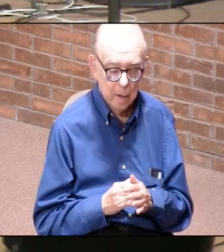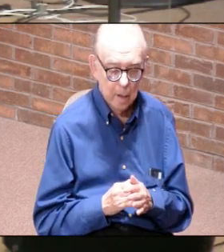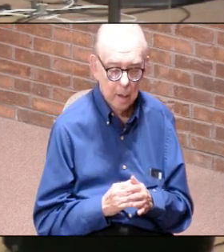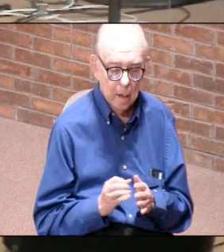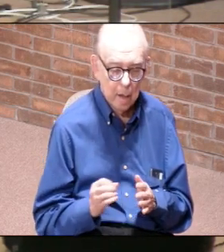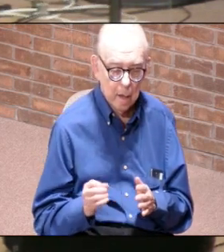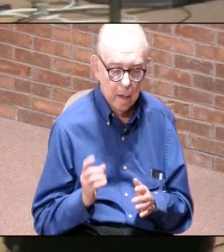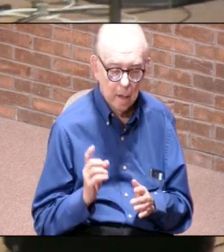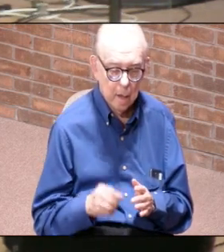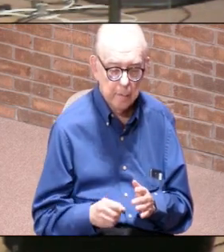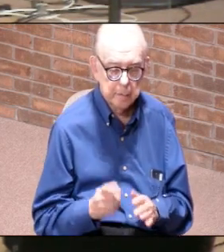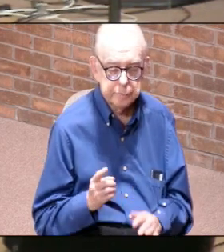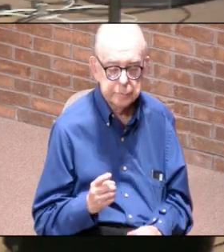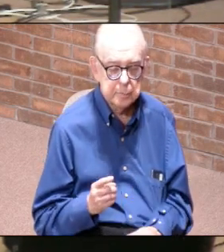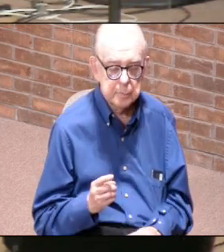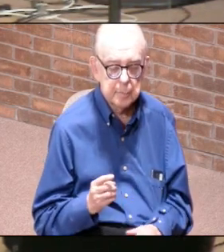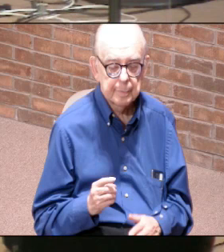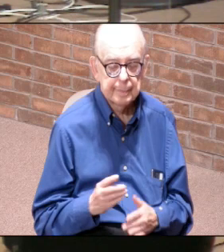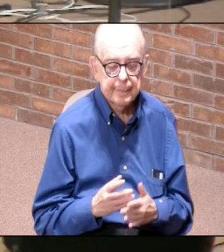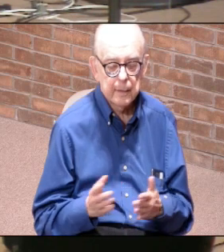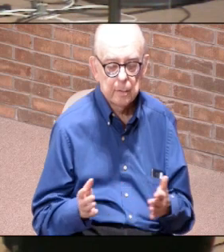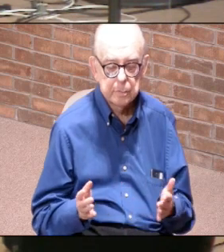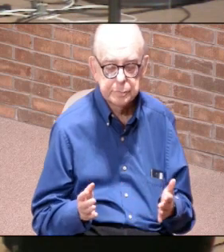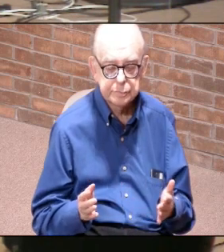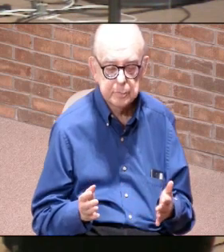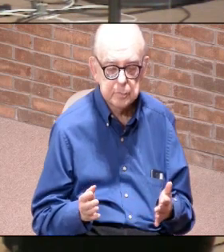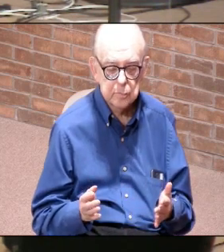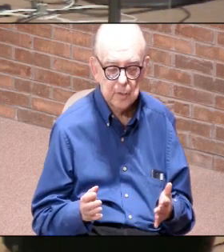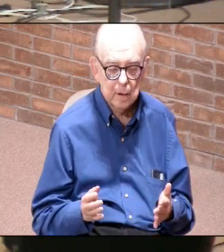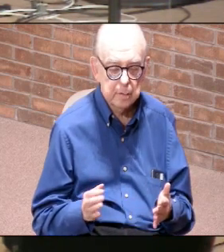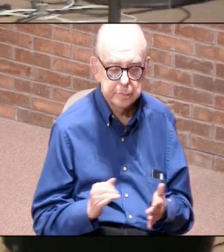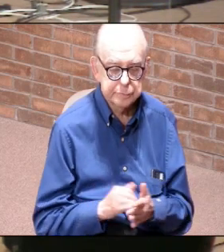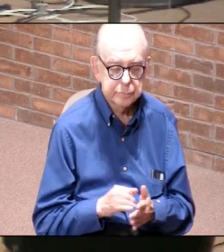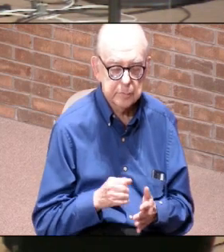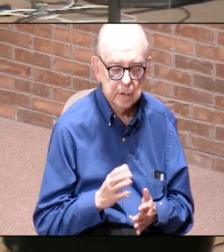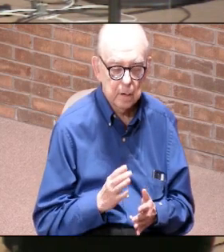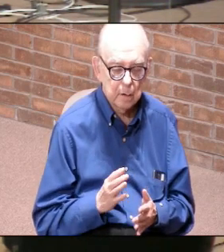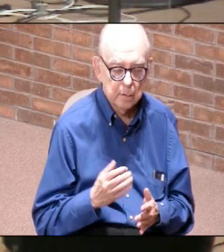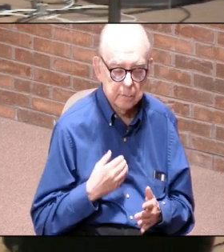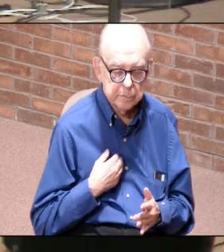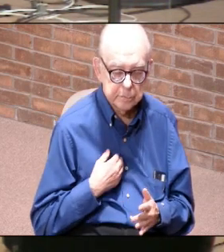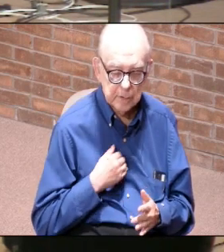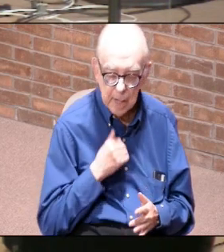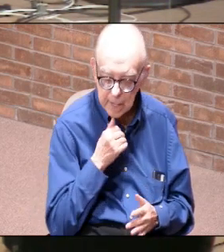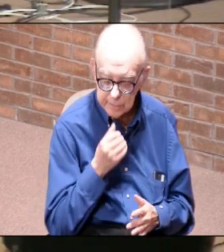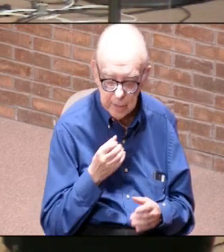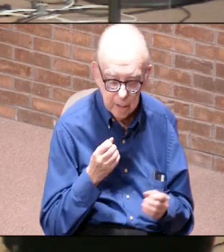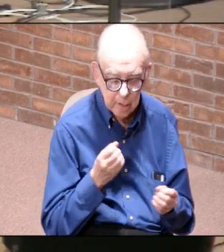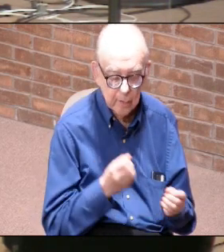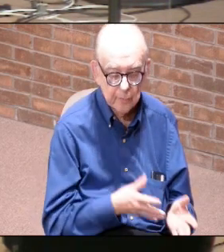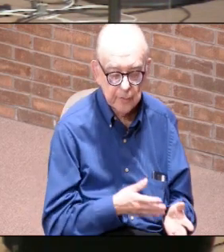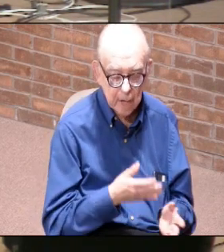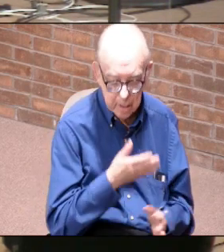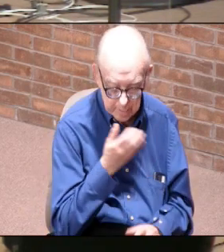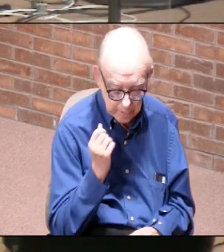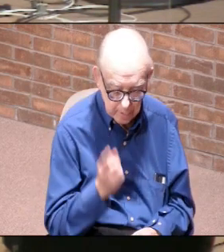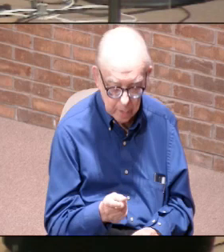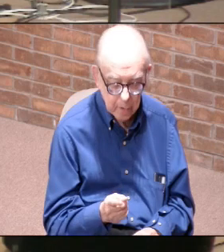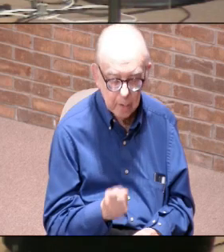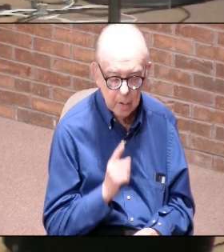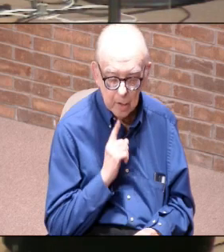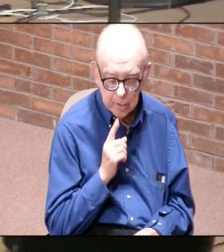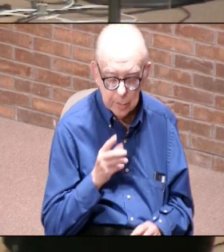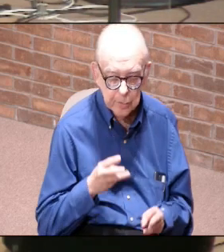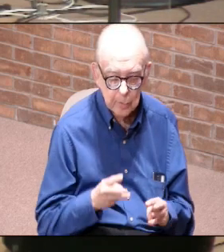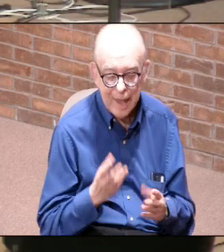And so we need to understand something, that God has not abandoned you. There is a